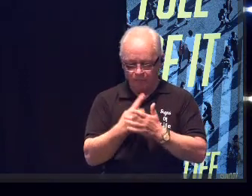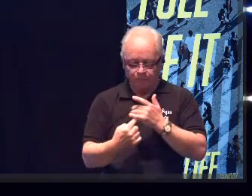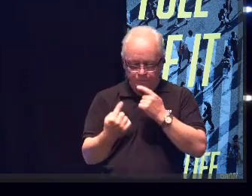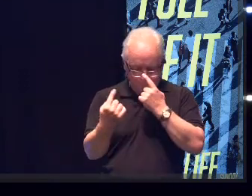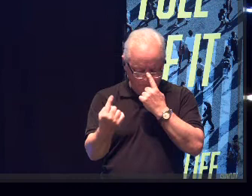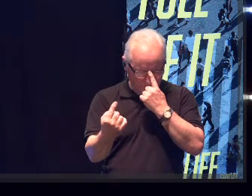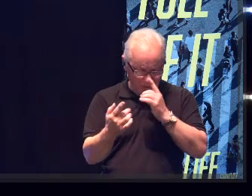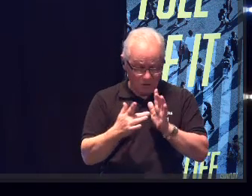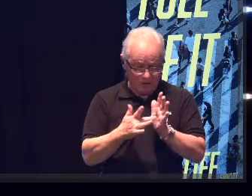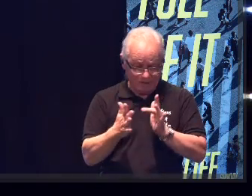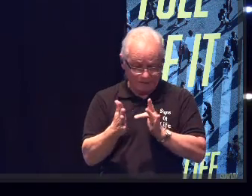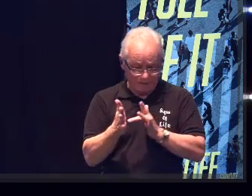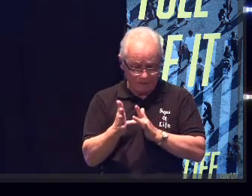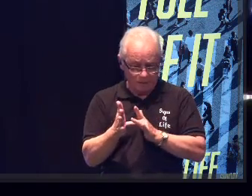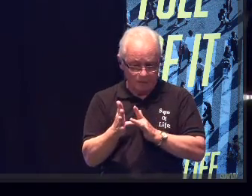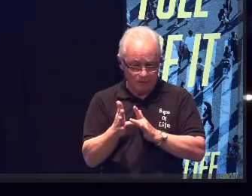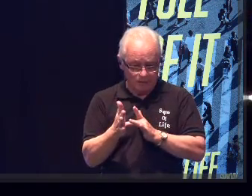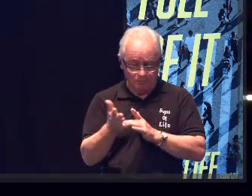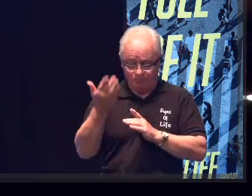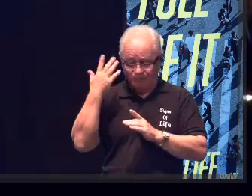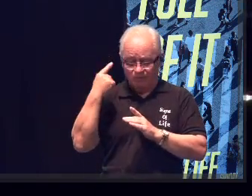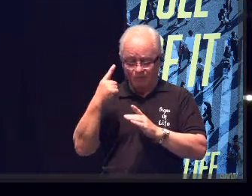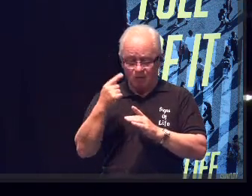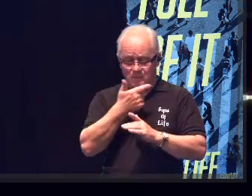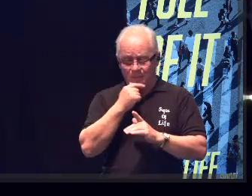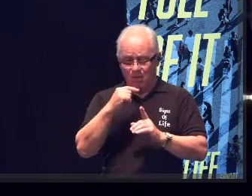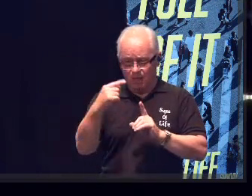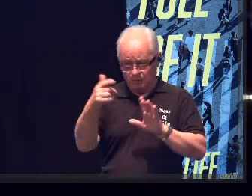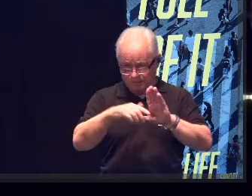who had been betrayed.